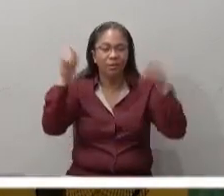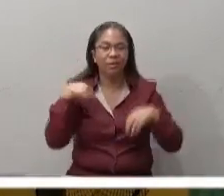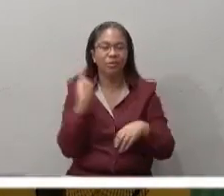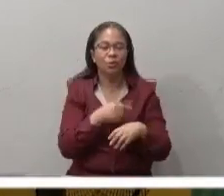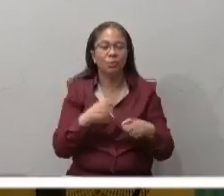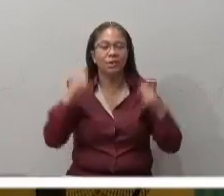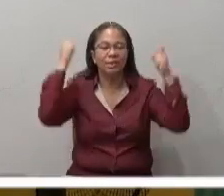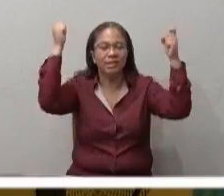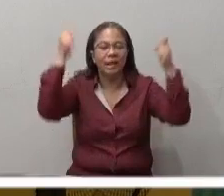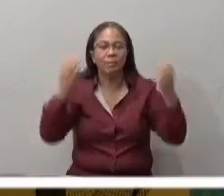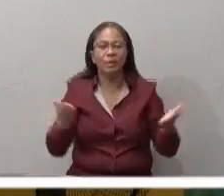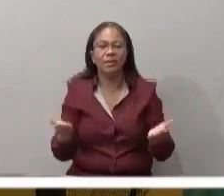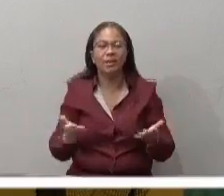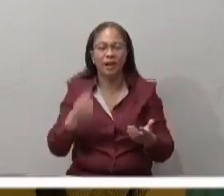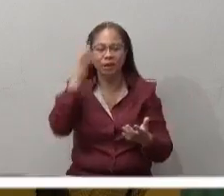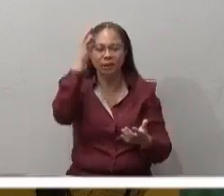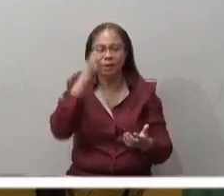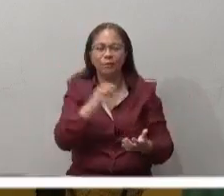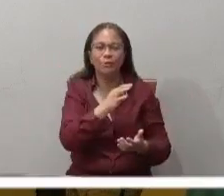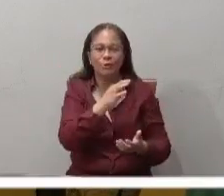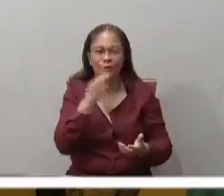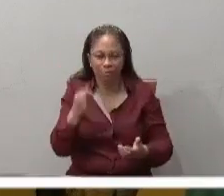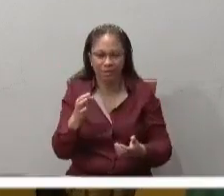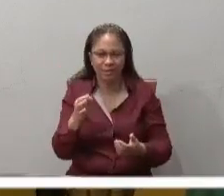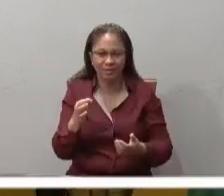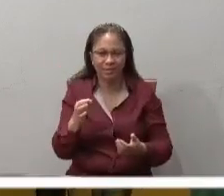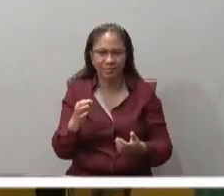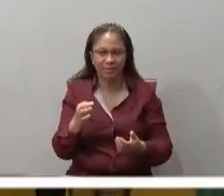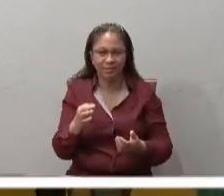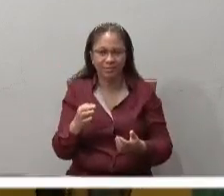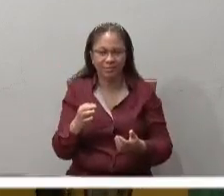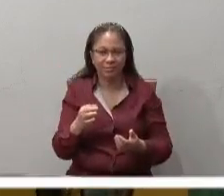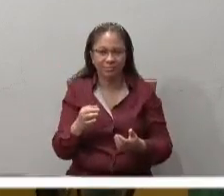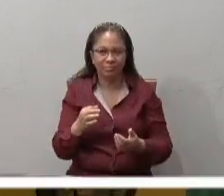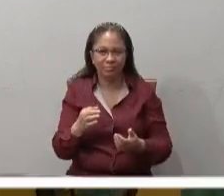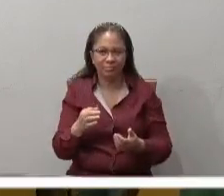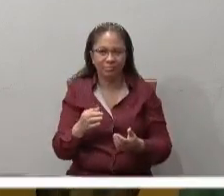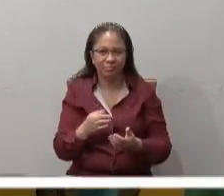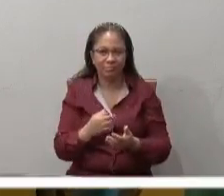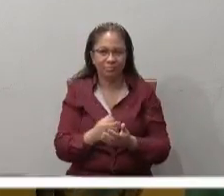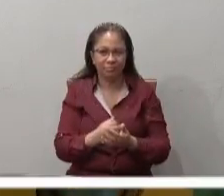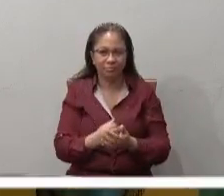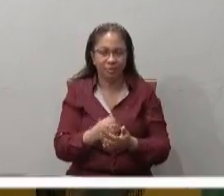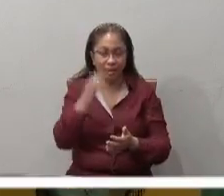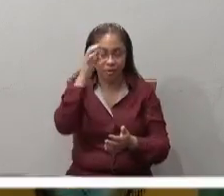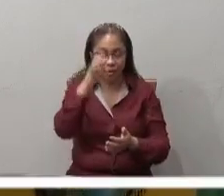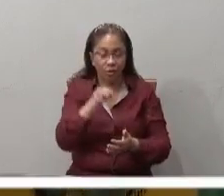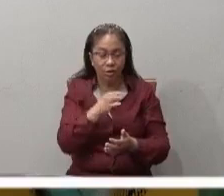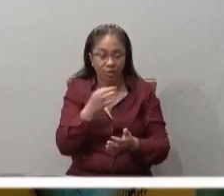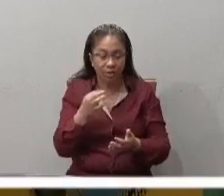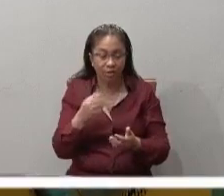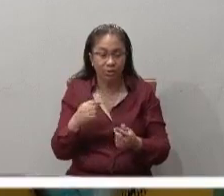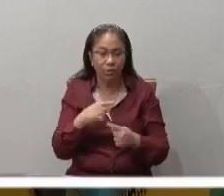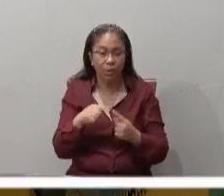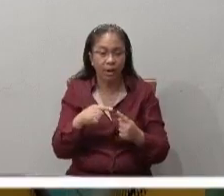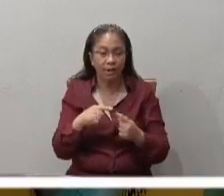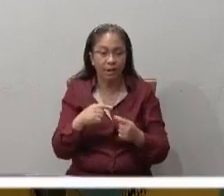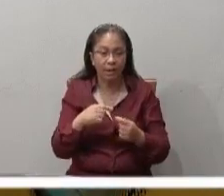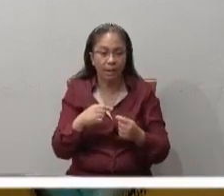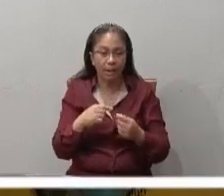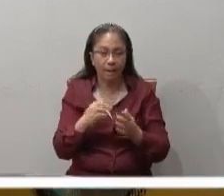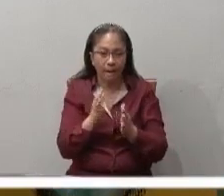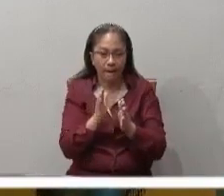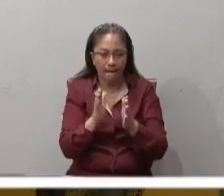the Eucharist. Because the Eucharist is put between two moments. Holy Thursday night, when